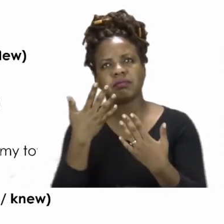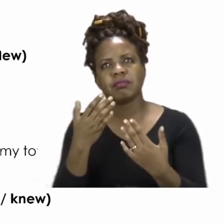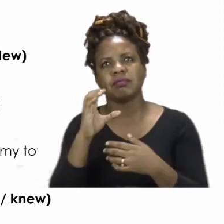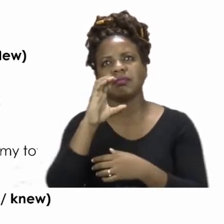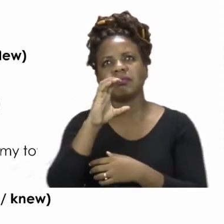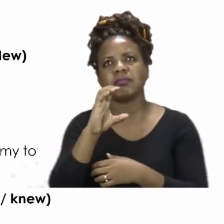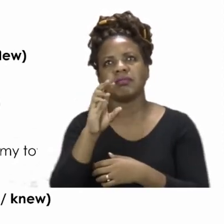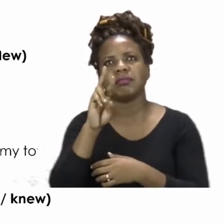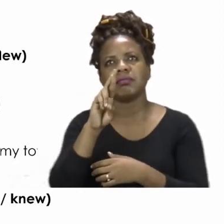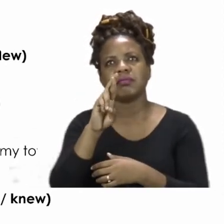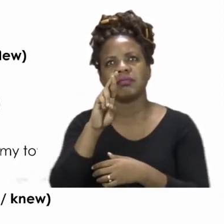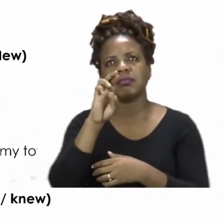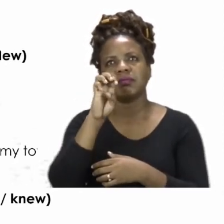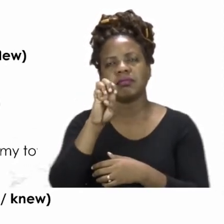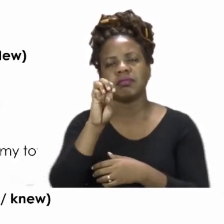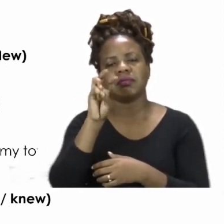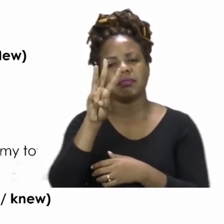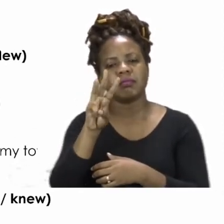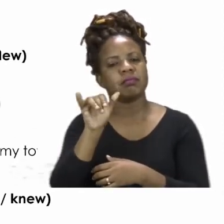crew.